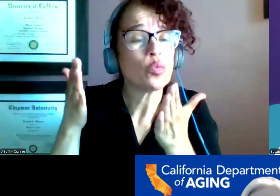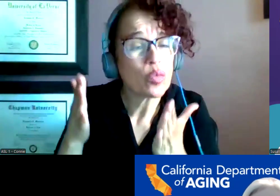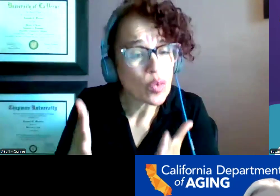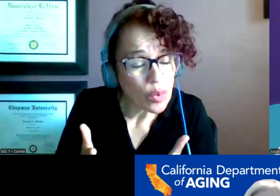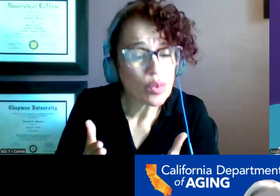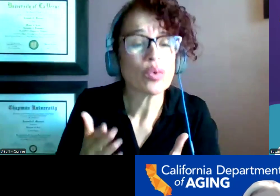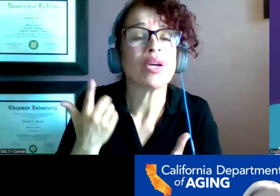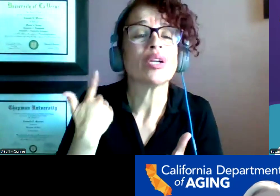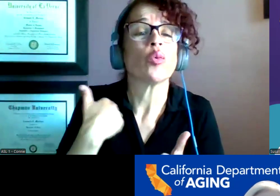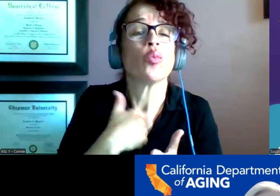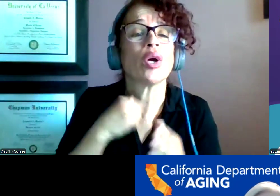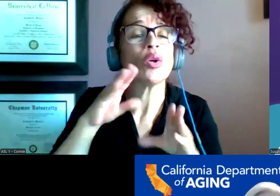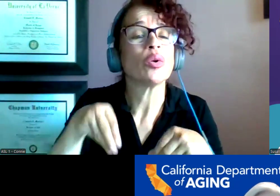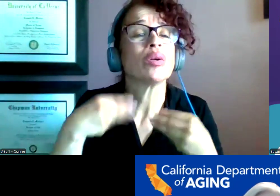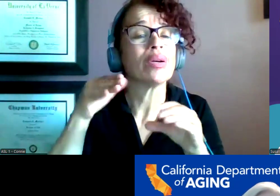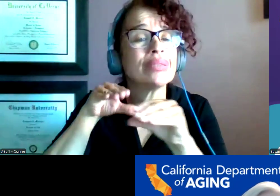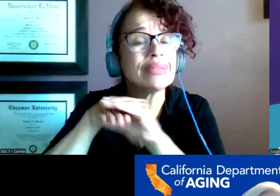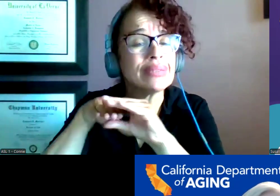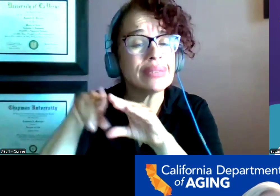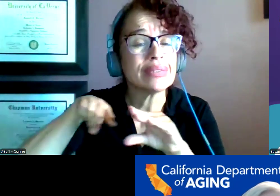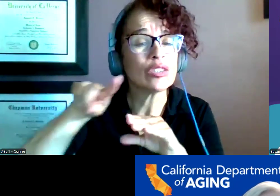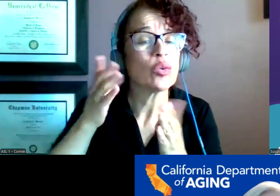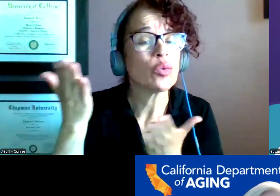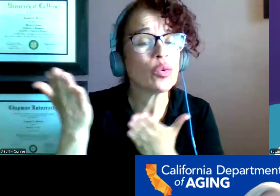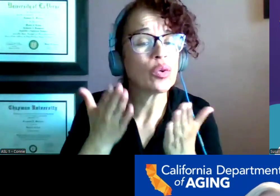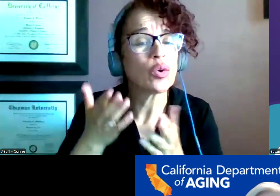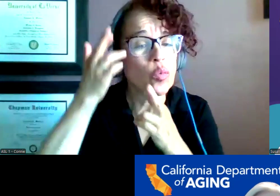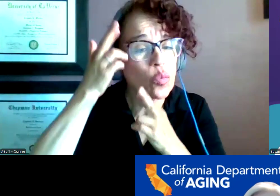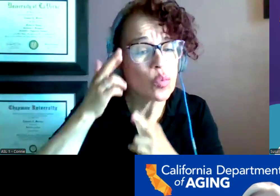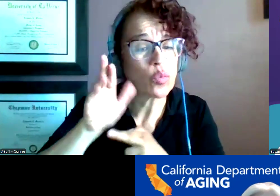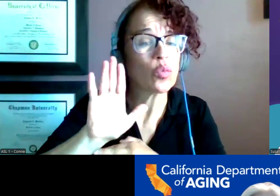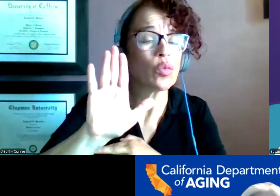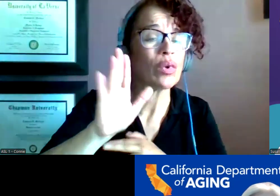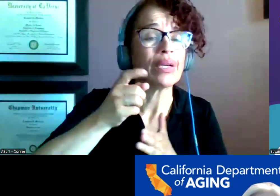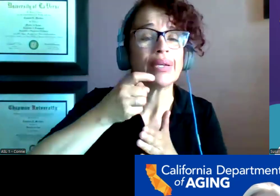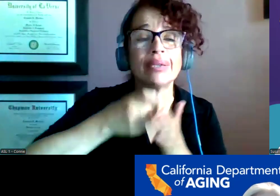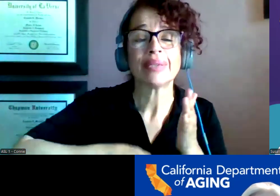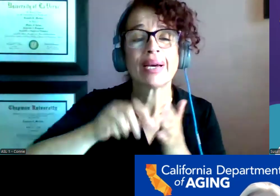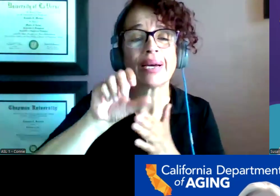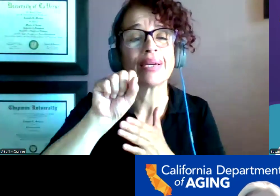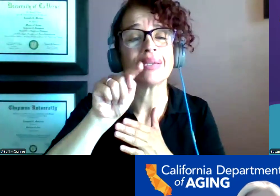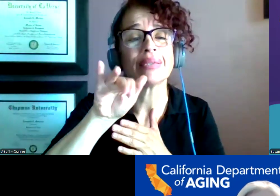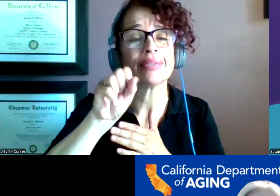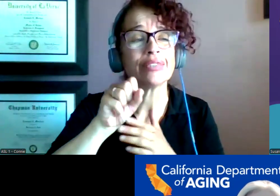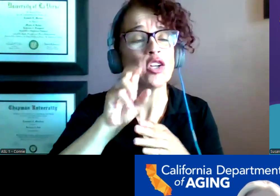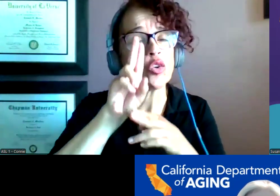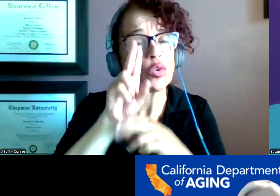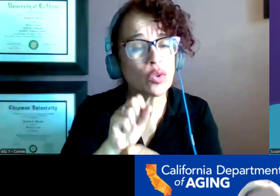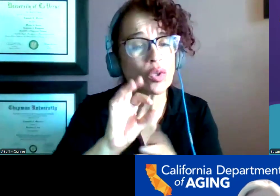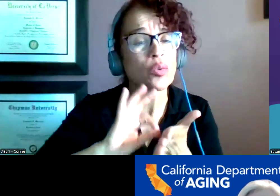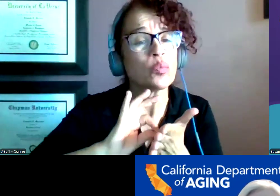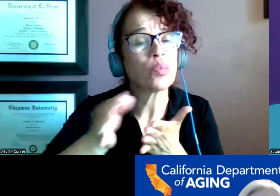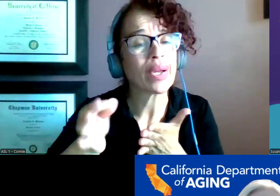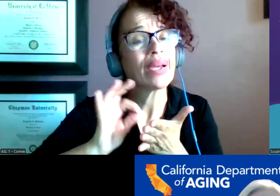if we provide access to these services, regardless of your tax status, utilizing